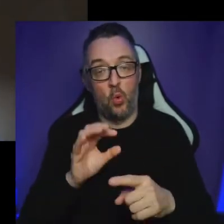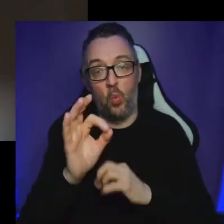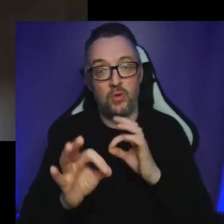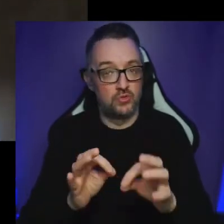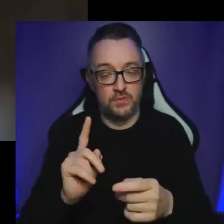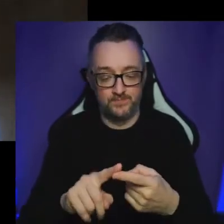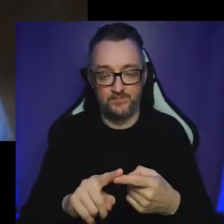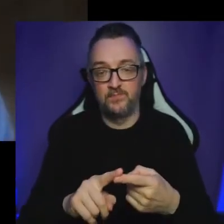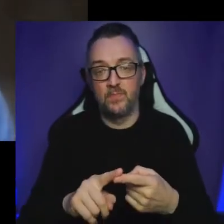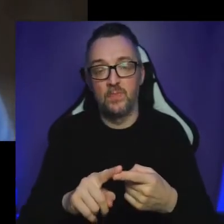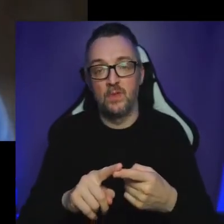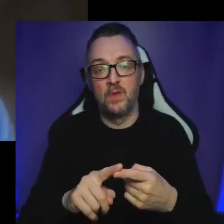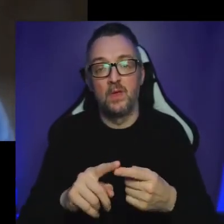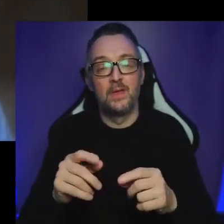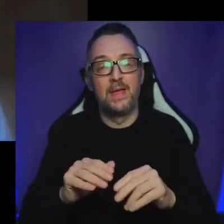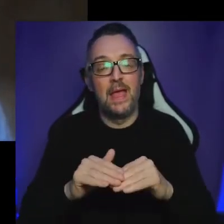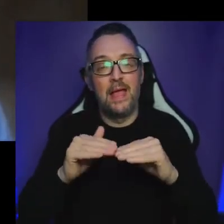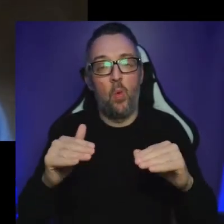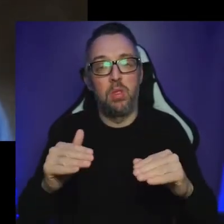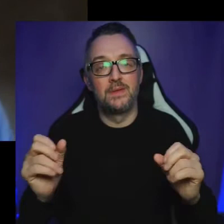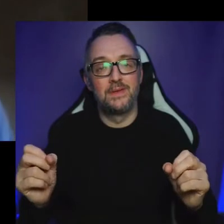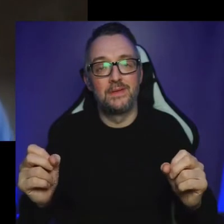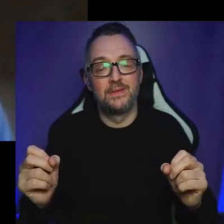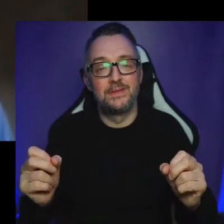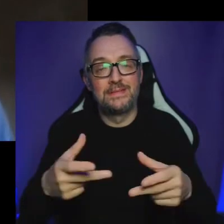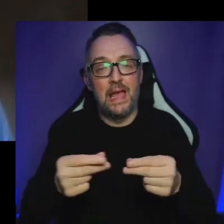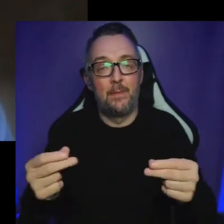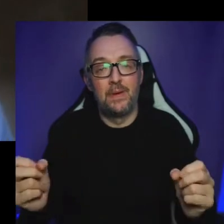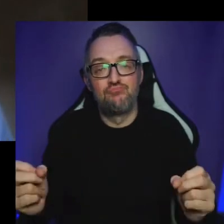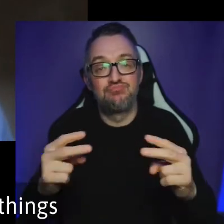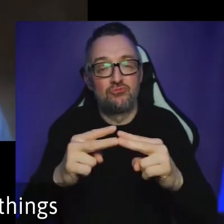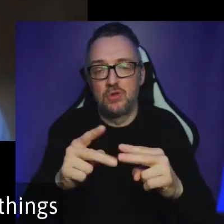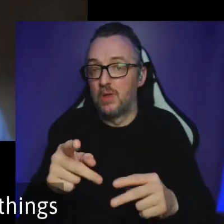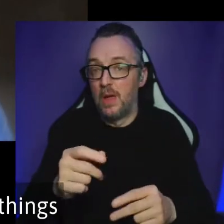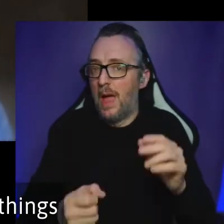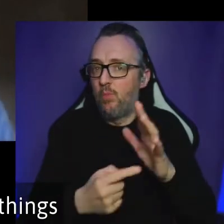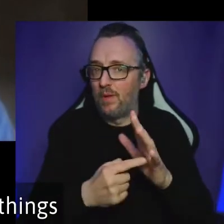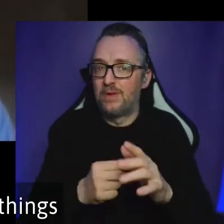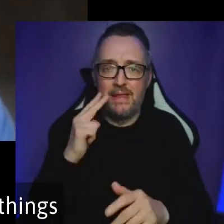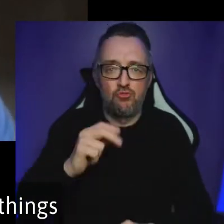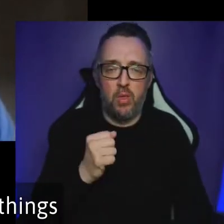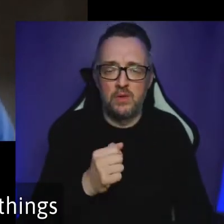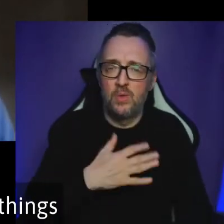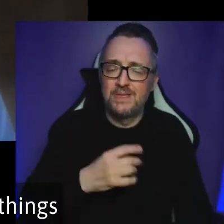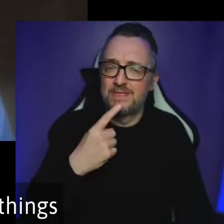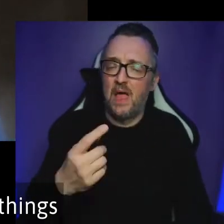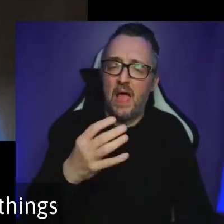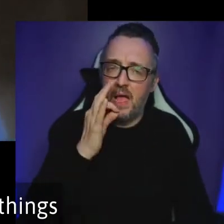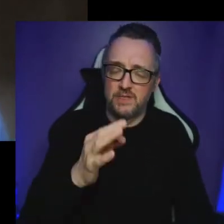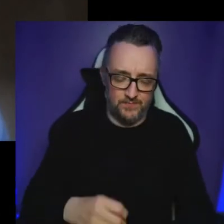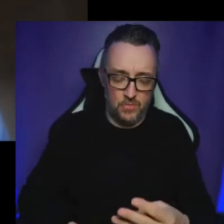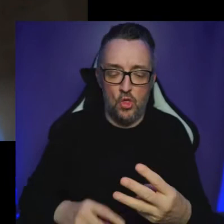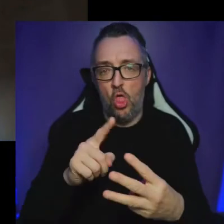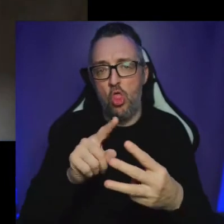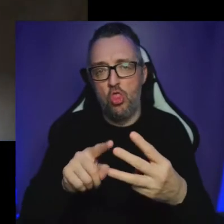is, bridging the equality gap is a priority for Deaf Scotland. What do you think are the three most important things